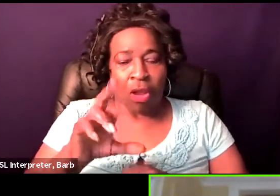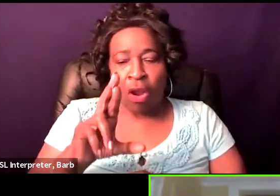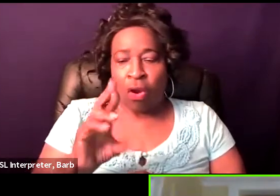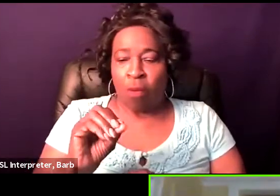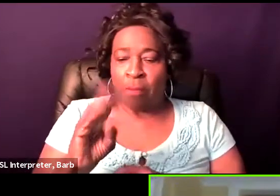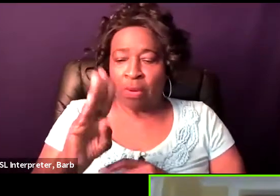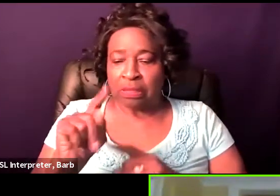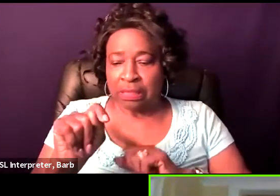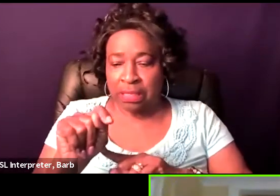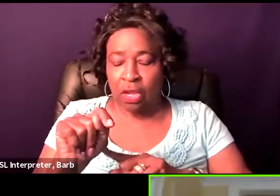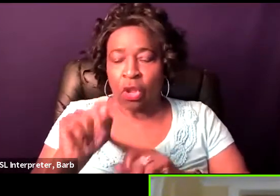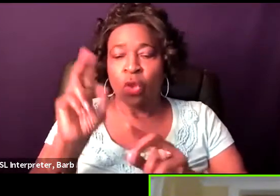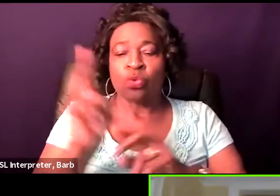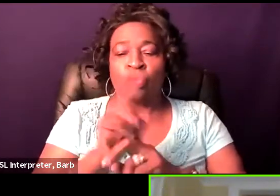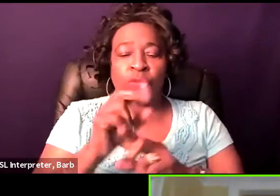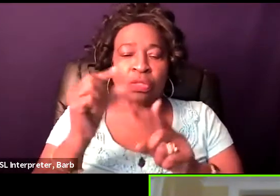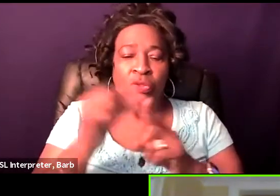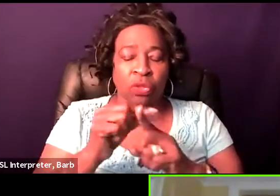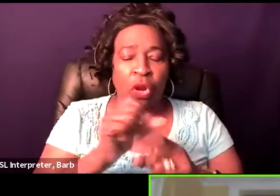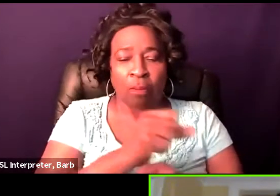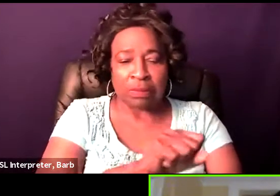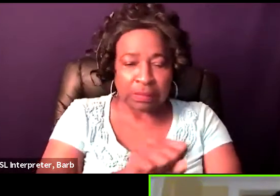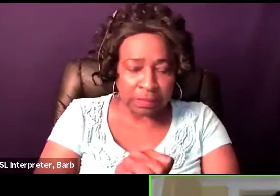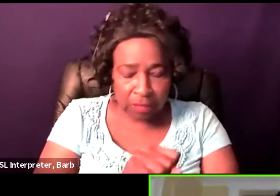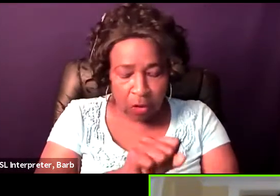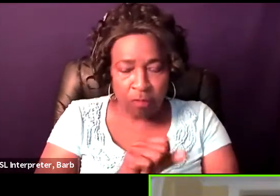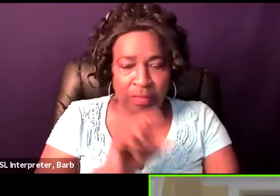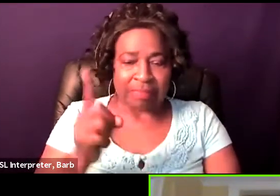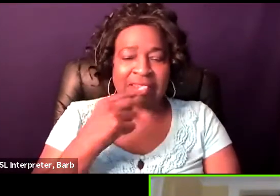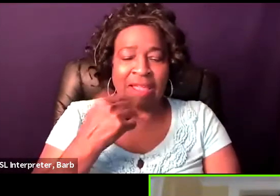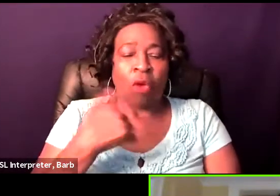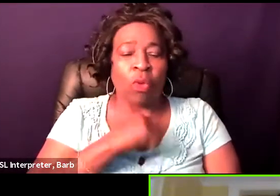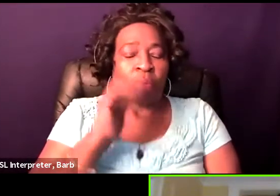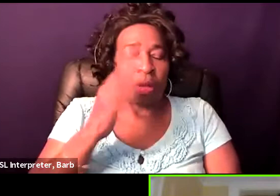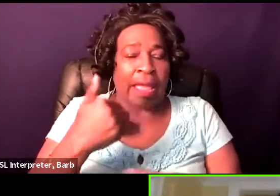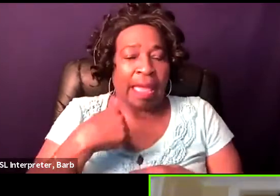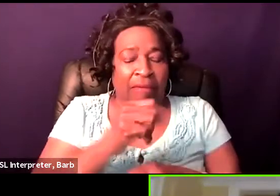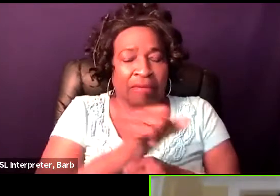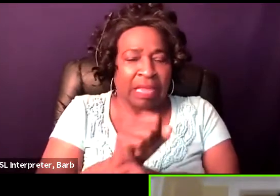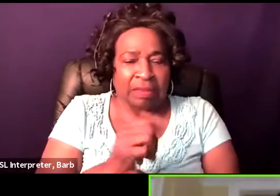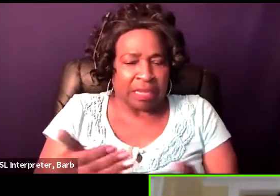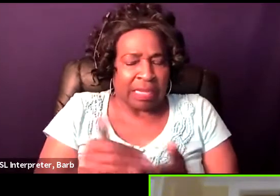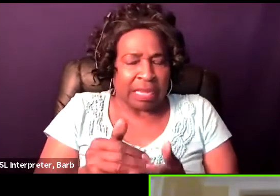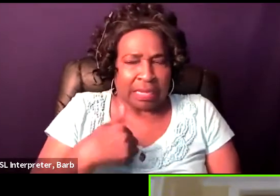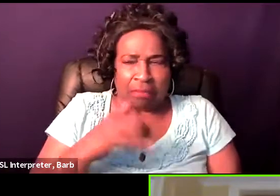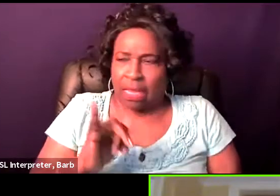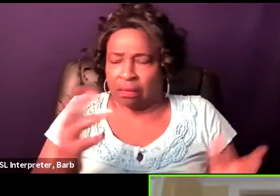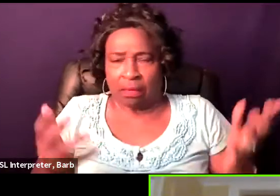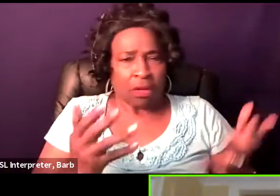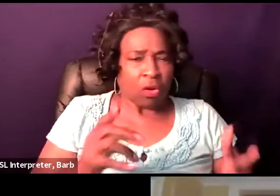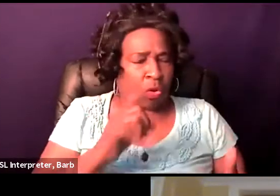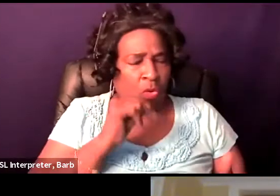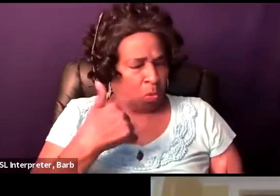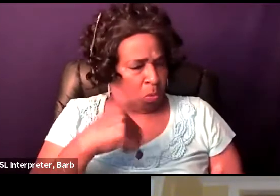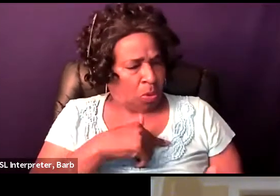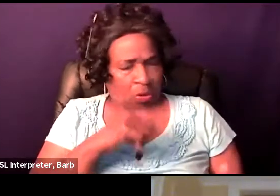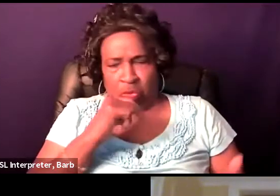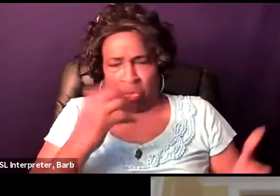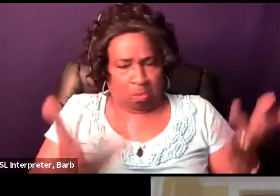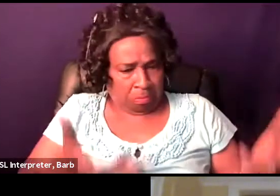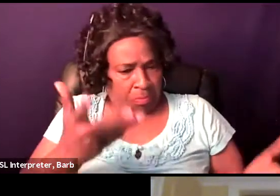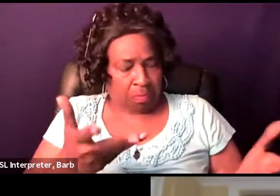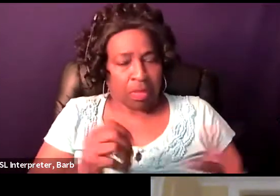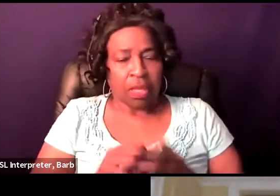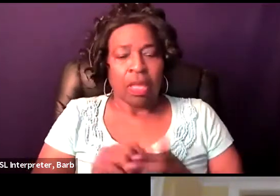term slaves, and it says, we're gonna have slaves again. And then I'm like, again, to who? Who's we, right? But the